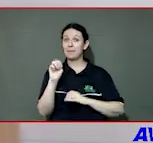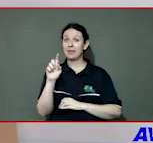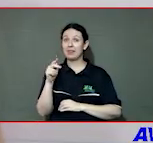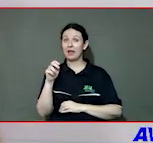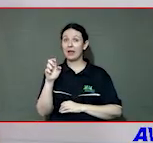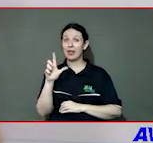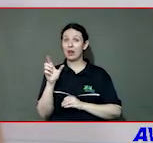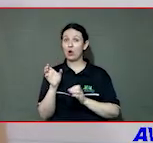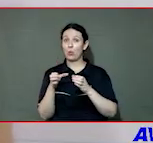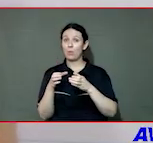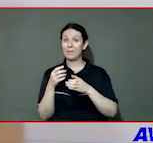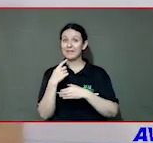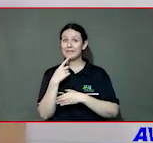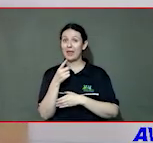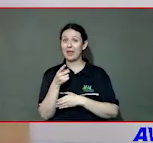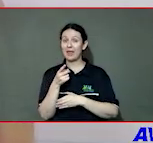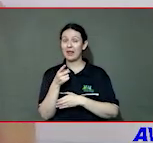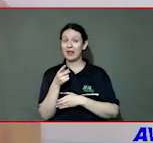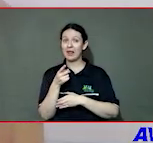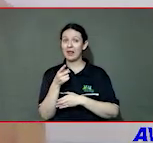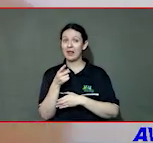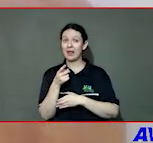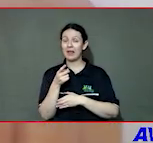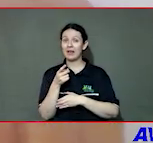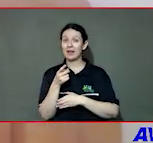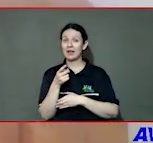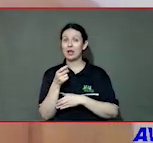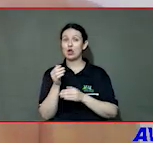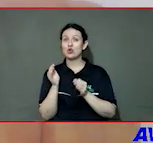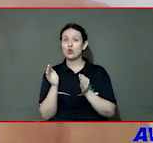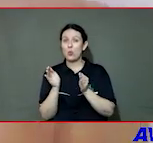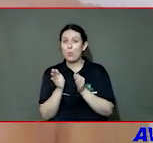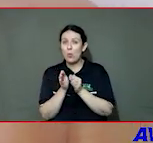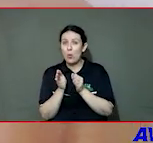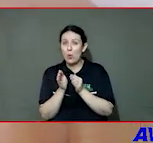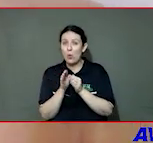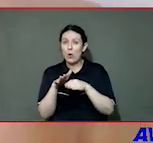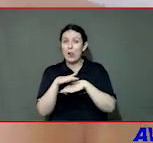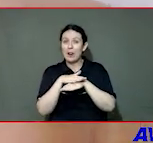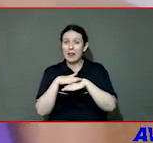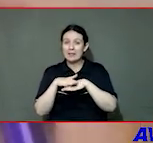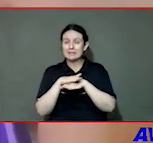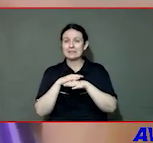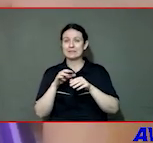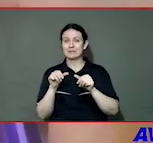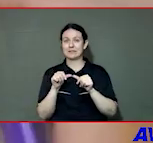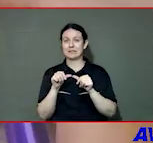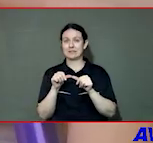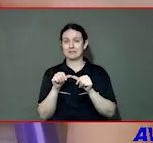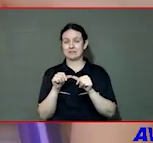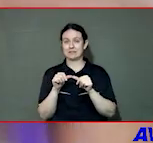so it has a smaller surface area